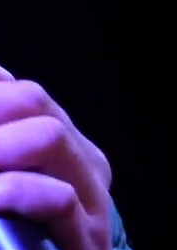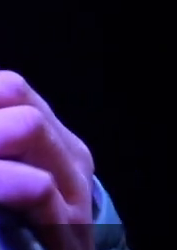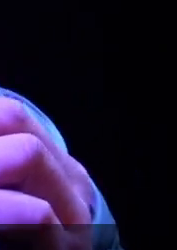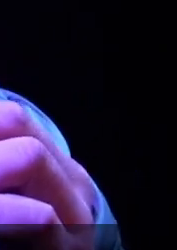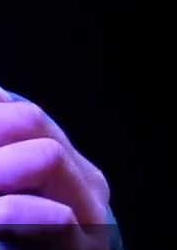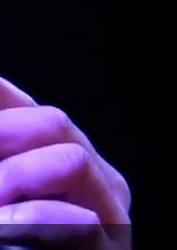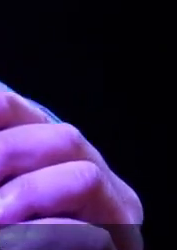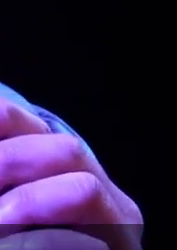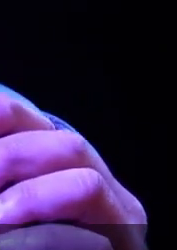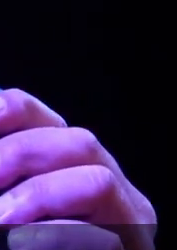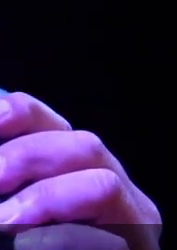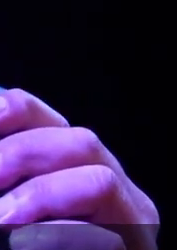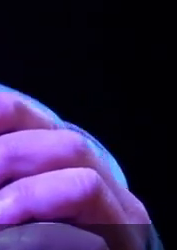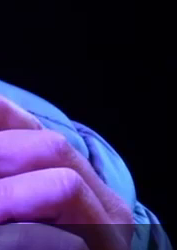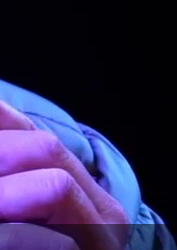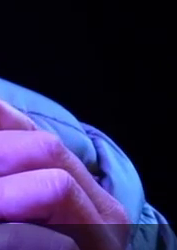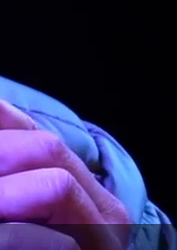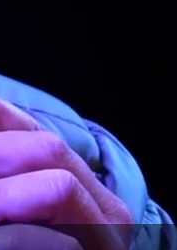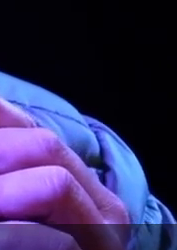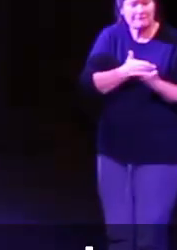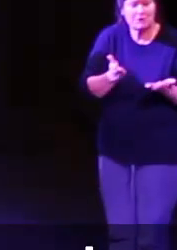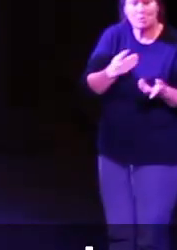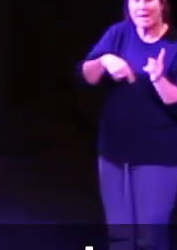you as well as care for all the other people in the city as